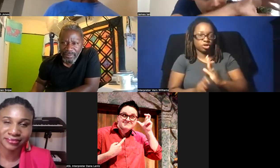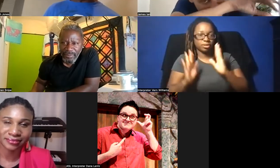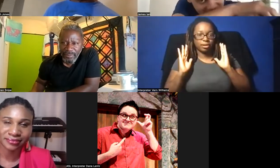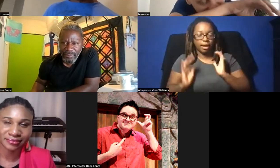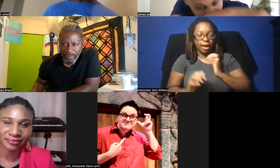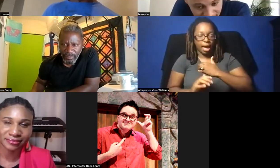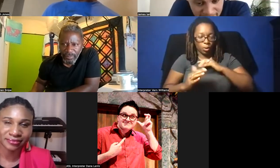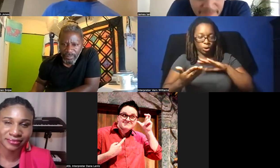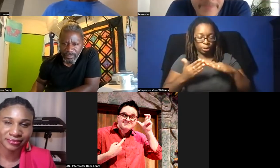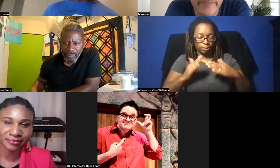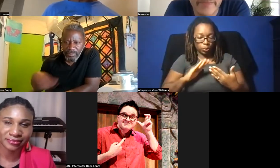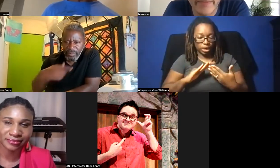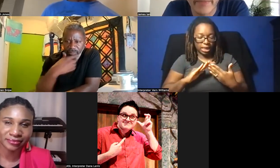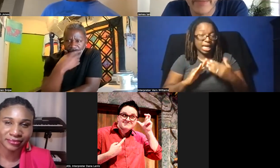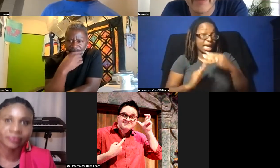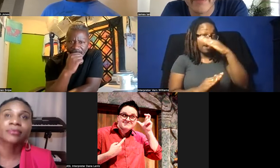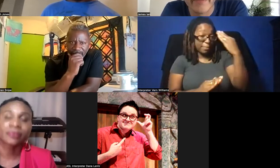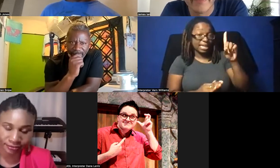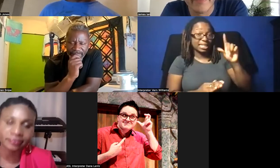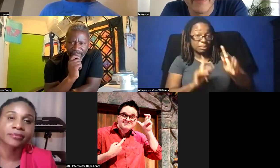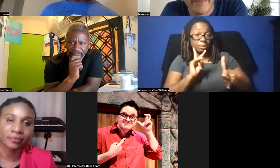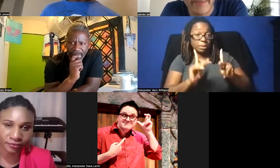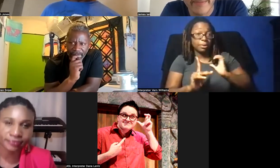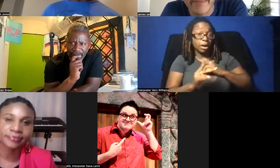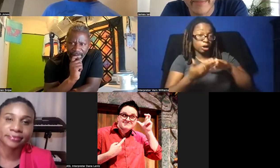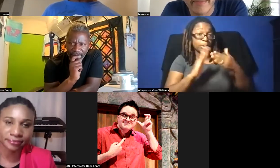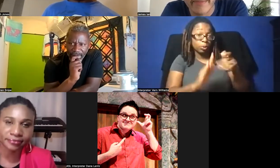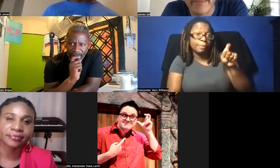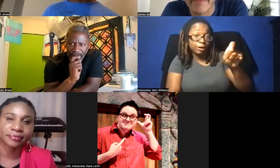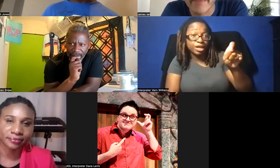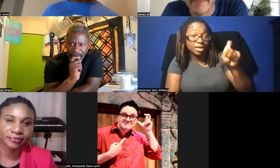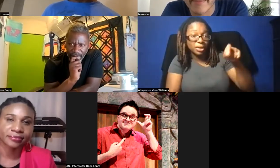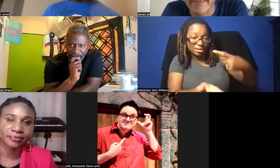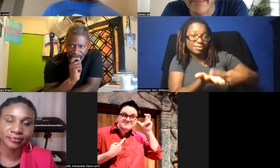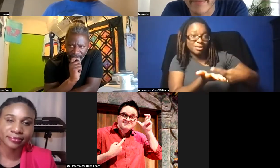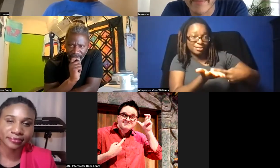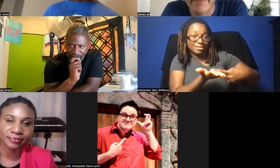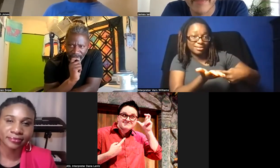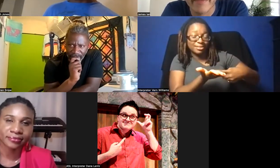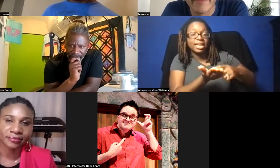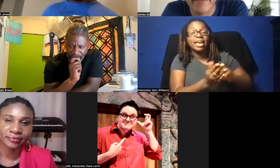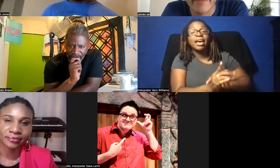about elevating Black disabled people in our community. We just have to talk about the